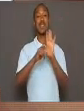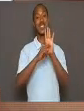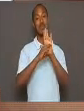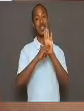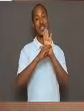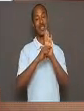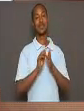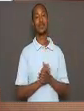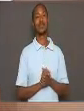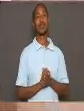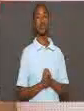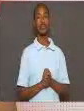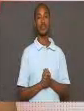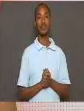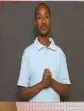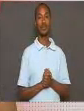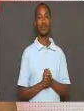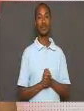that principle.